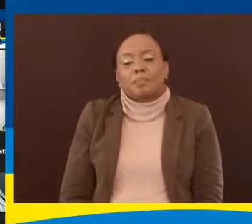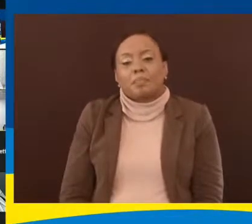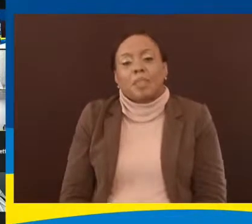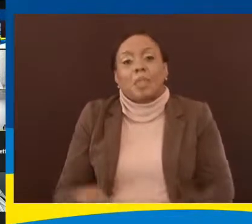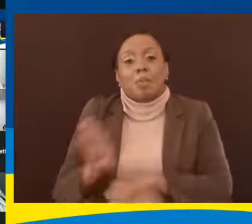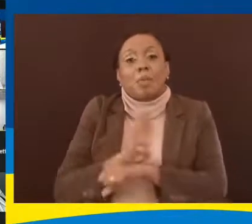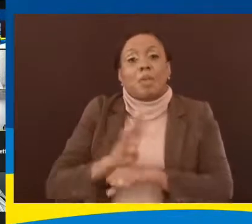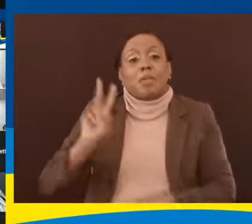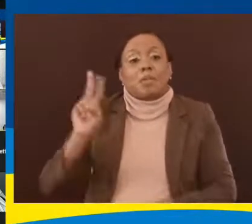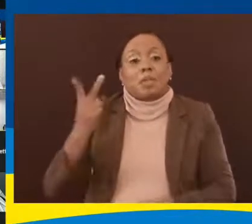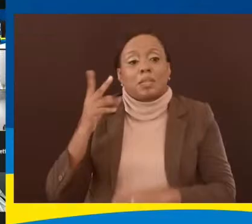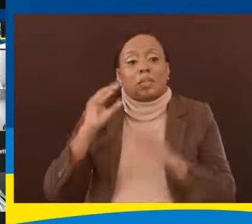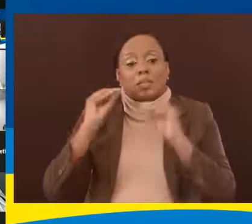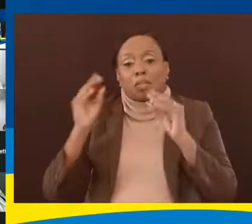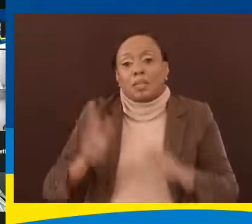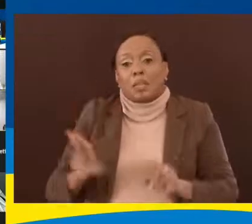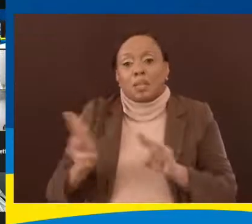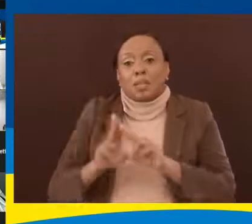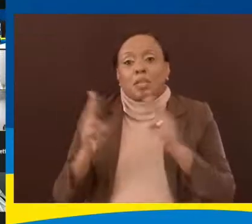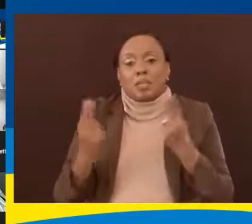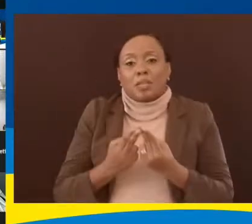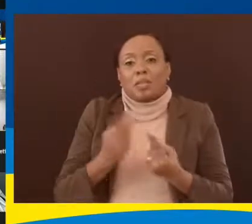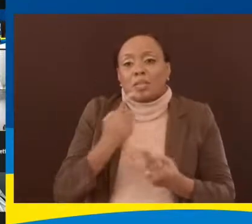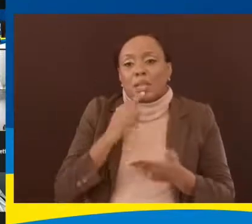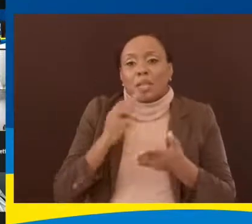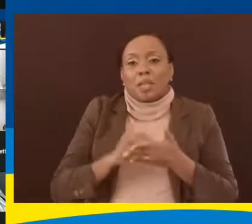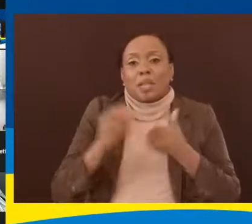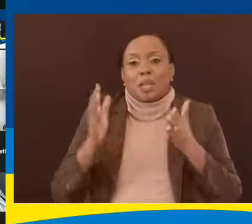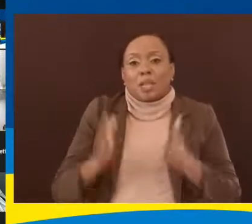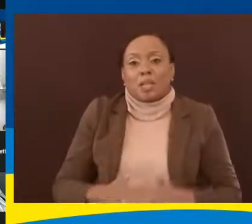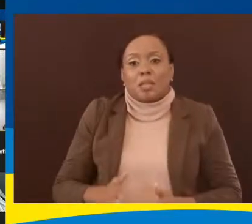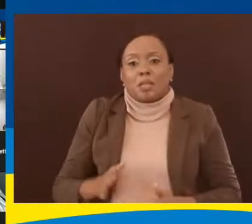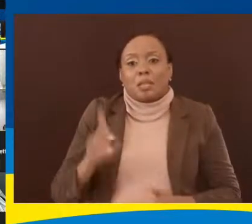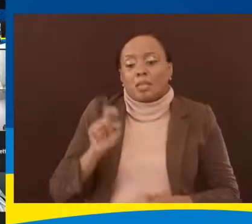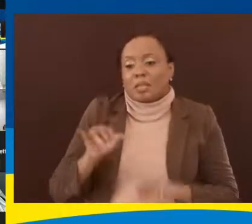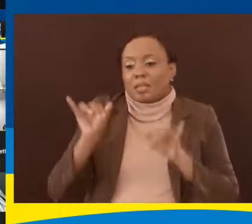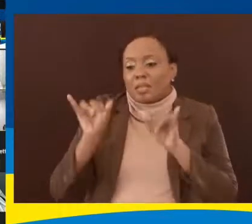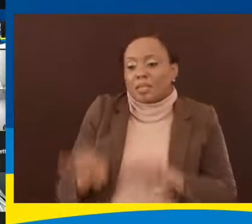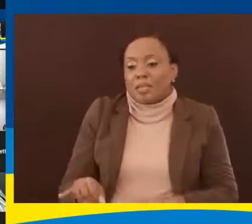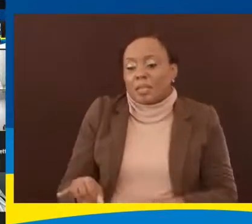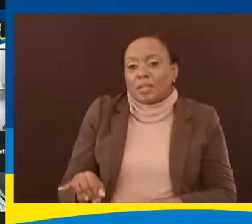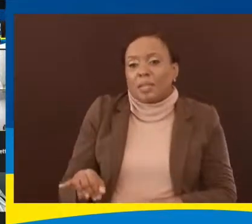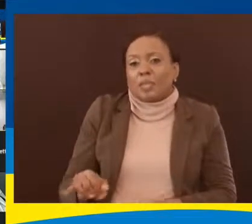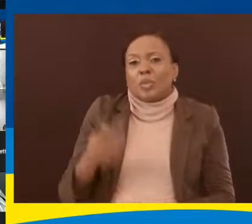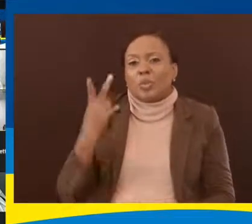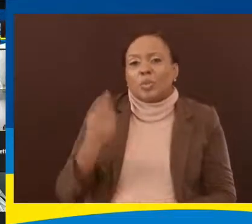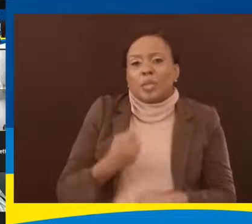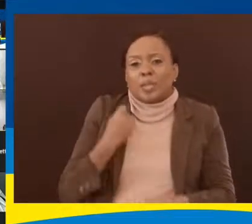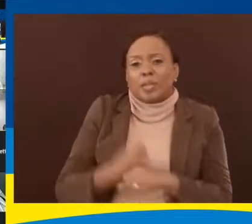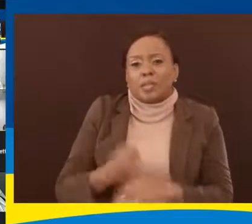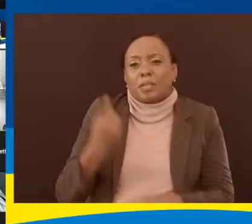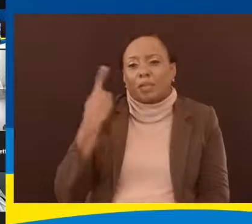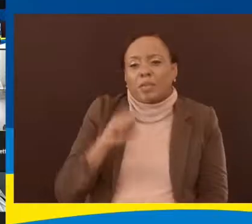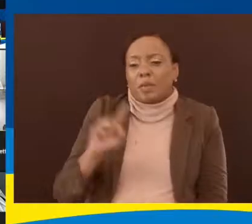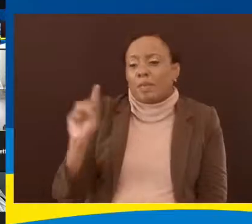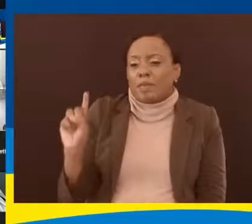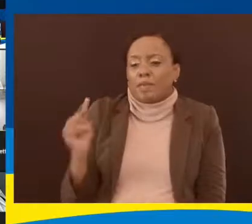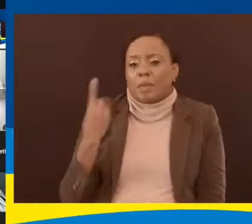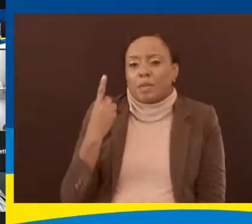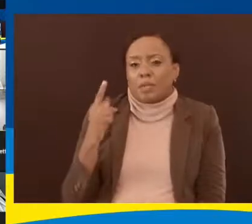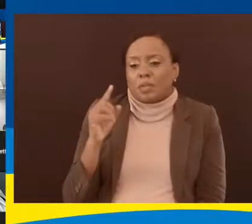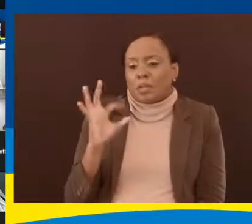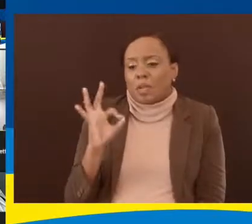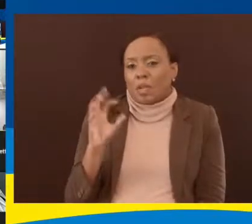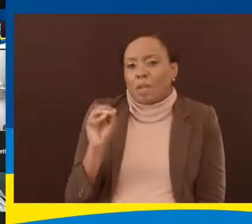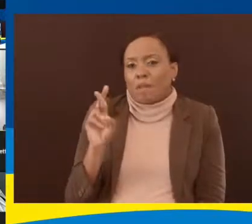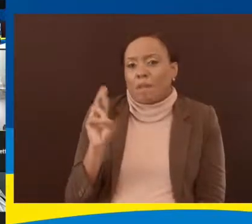has suggested that incoming students spend about 2 years in first form to address the learning deficits caused by the